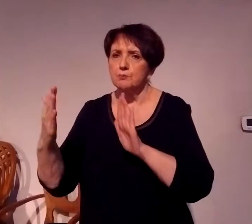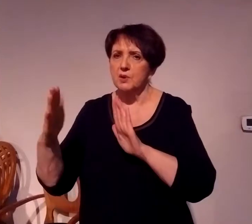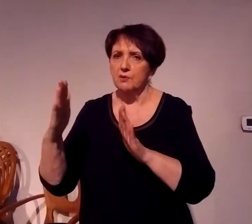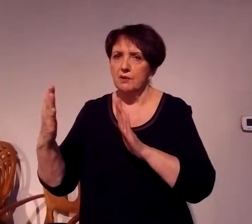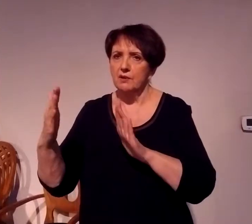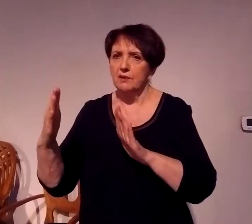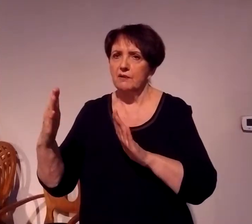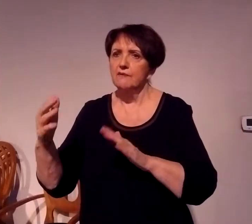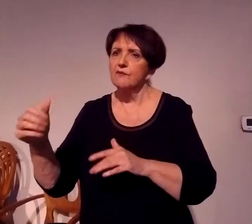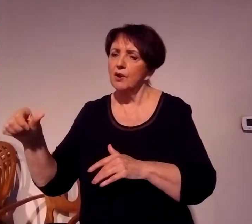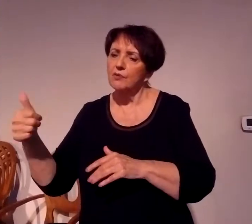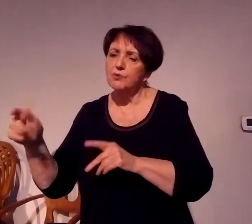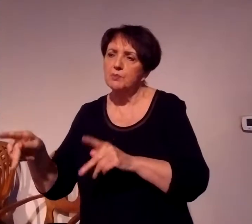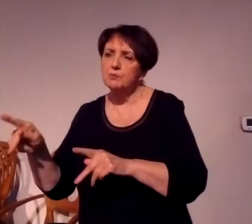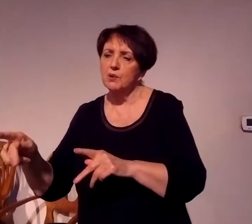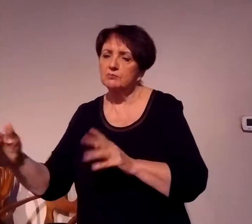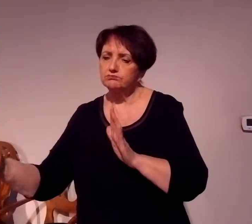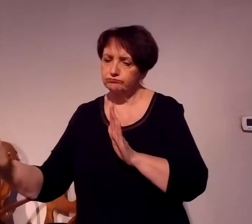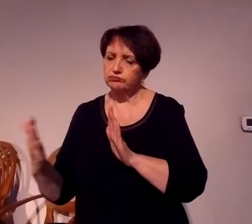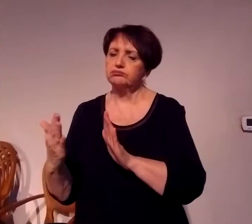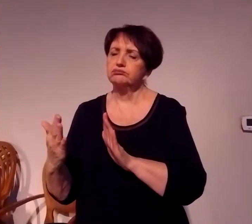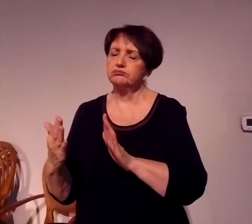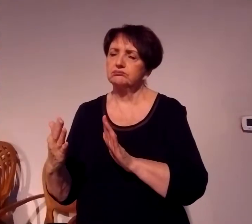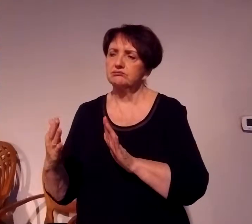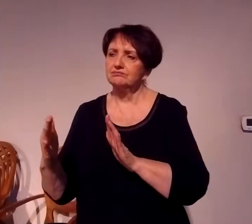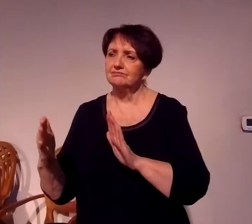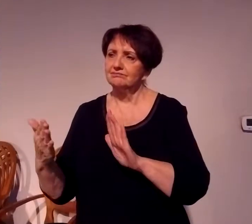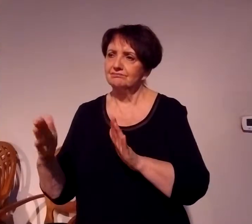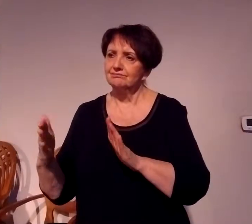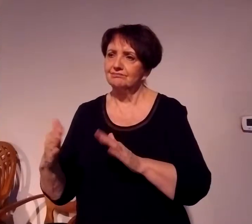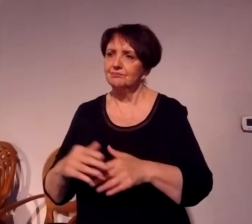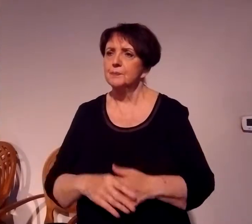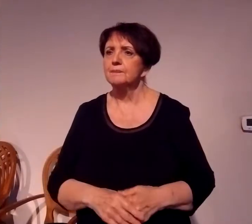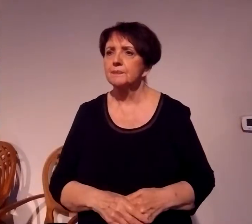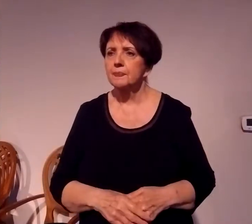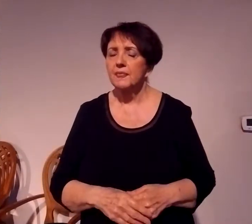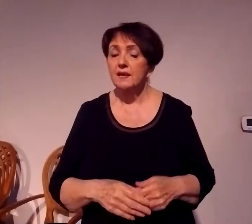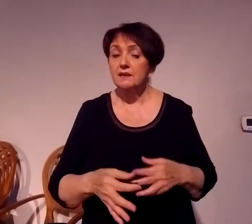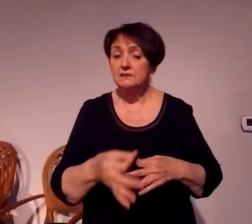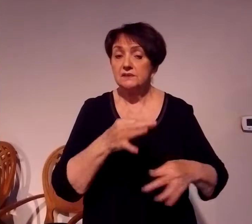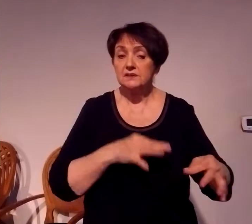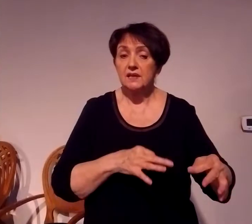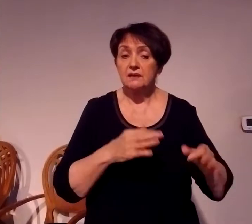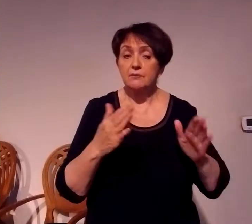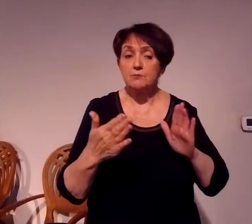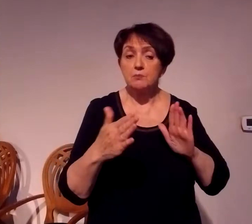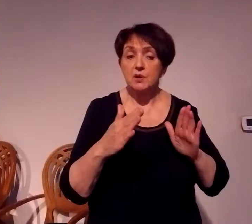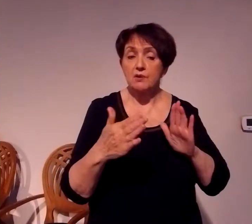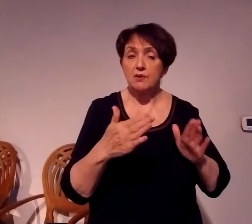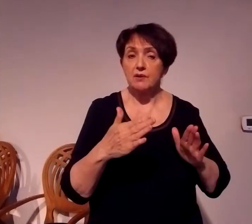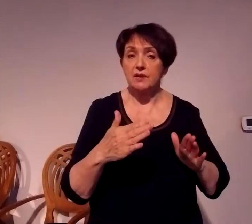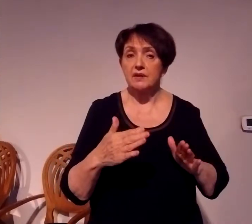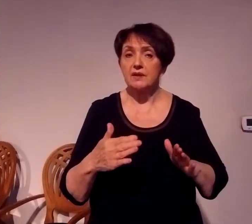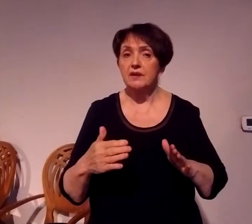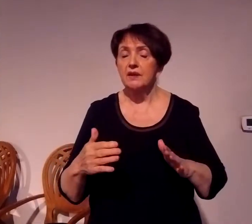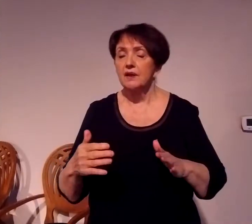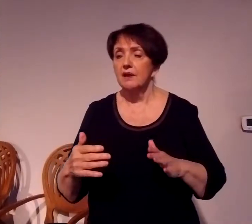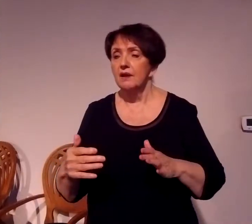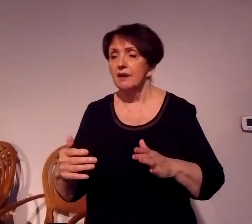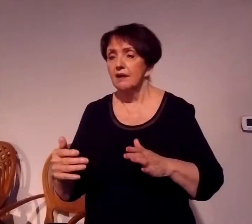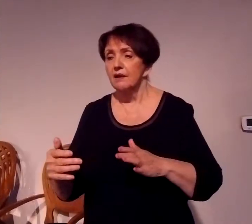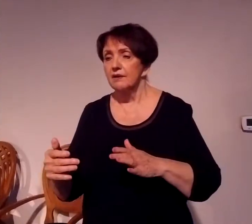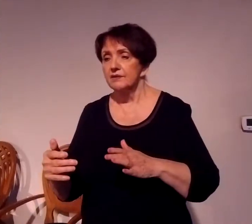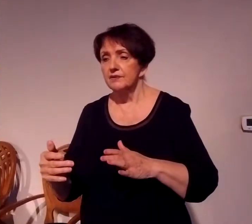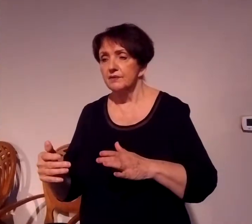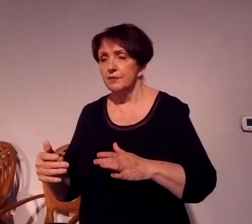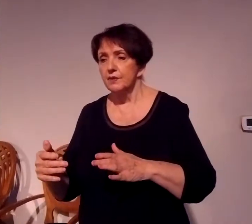for others. Do you see? Rather than mirroring our mirror neurons, mirroring